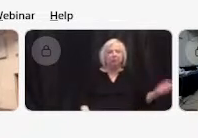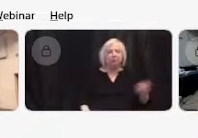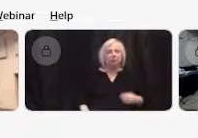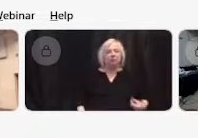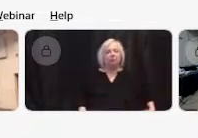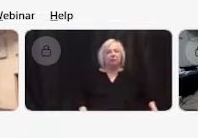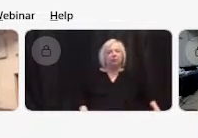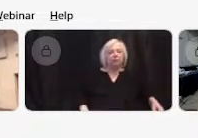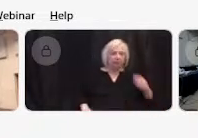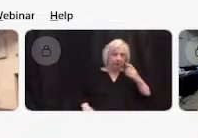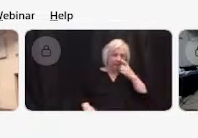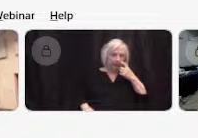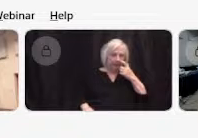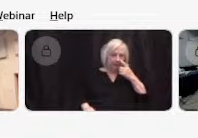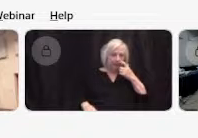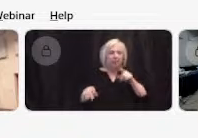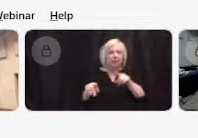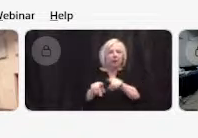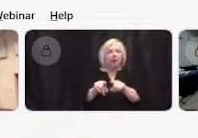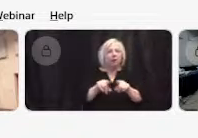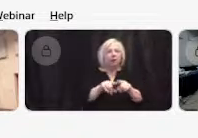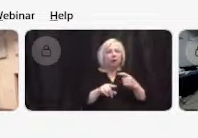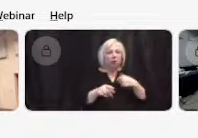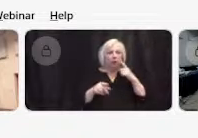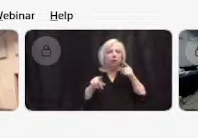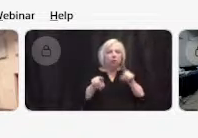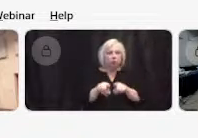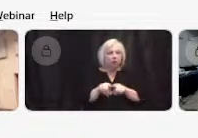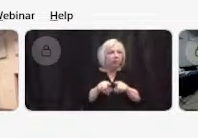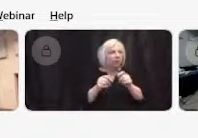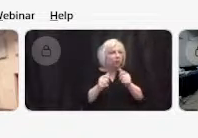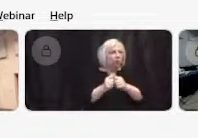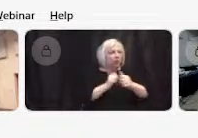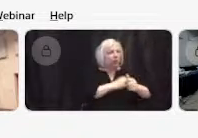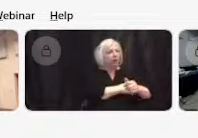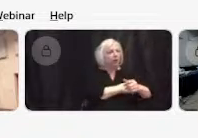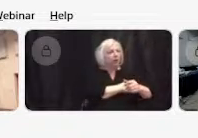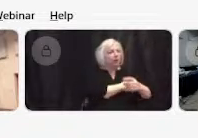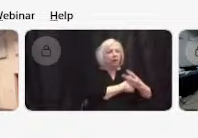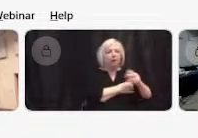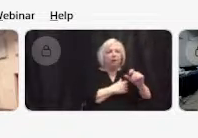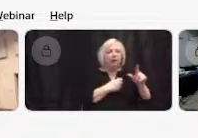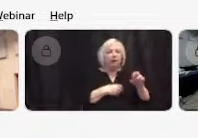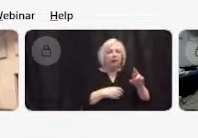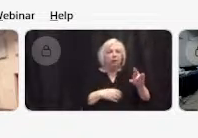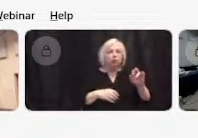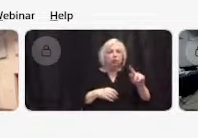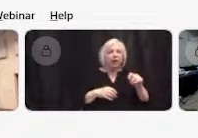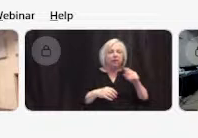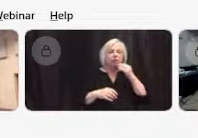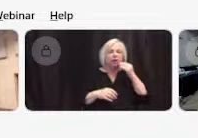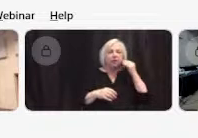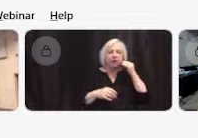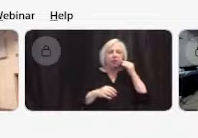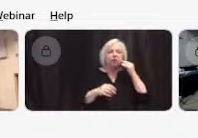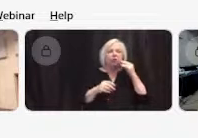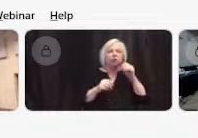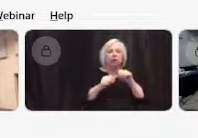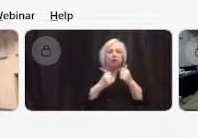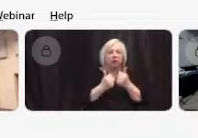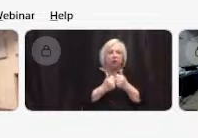So also, we are in agreement with the Hillcrest Residential Association Board.